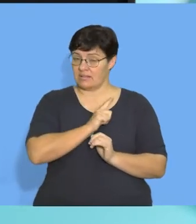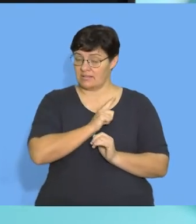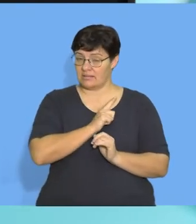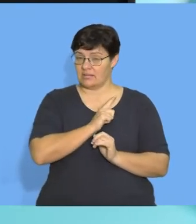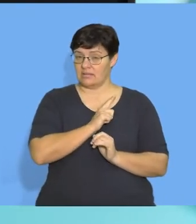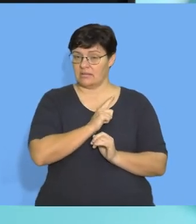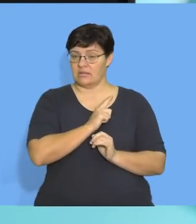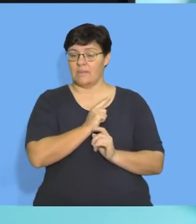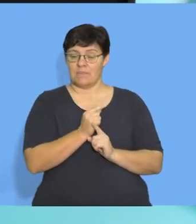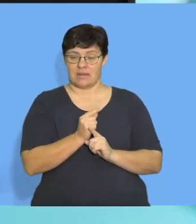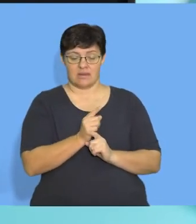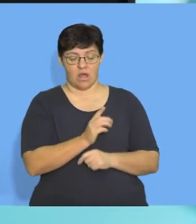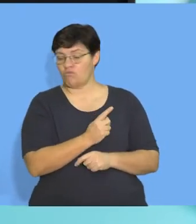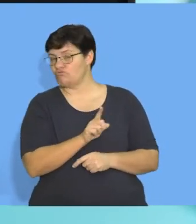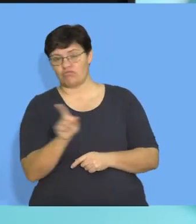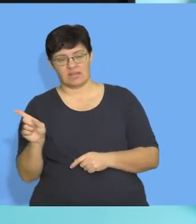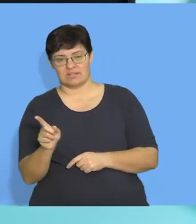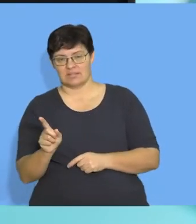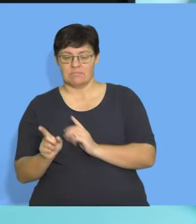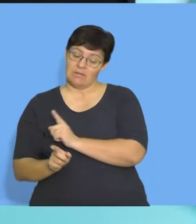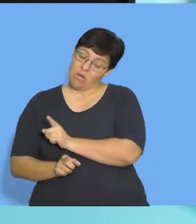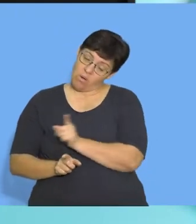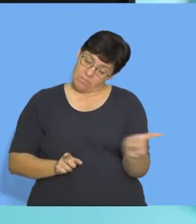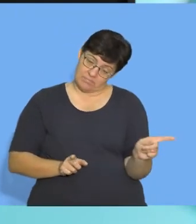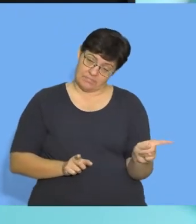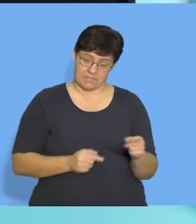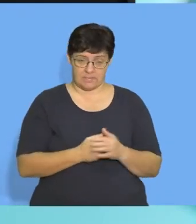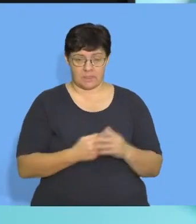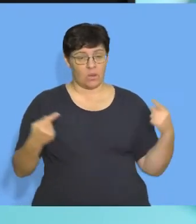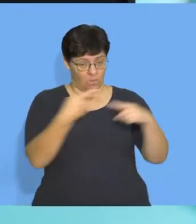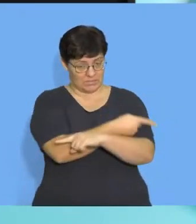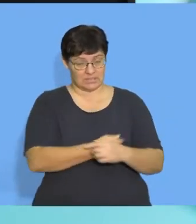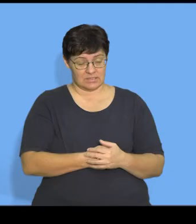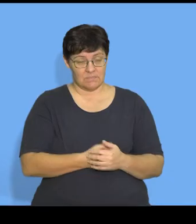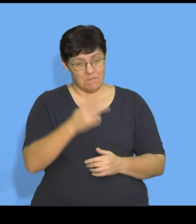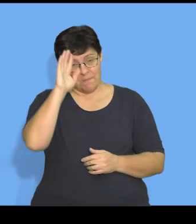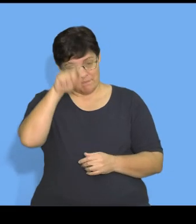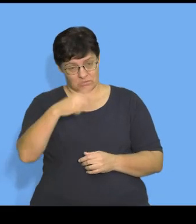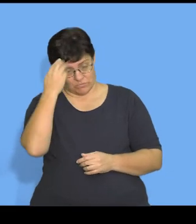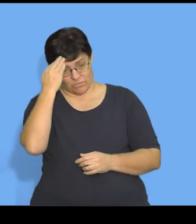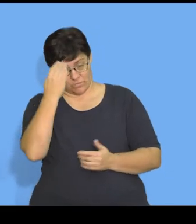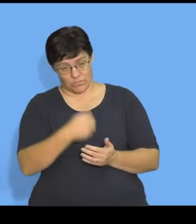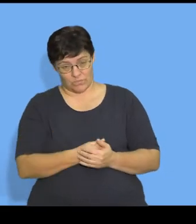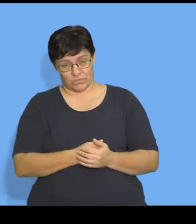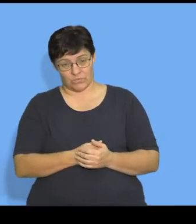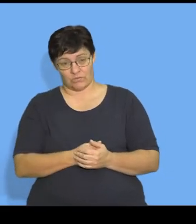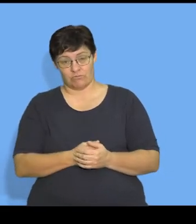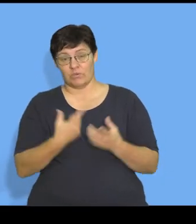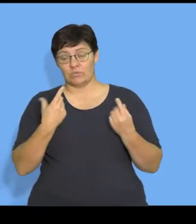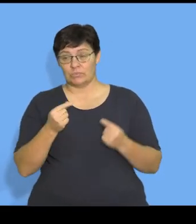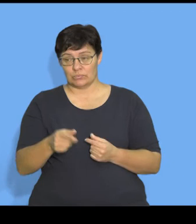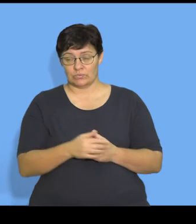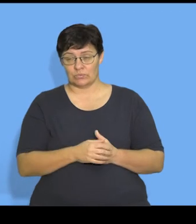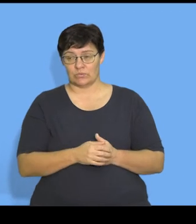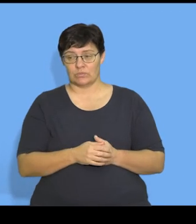the opposite direction to the 50. That, I need to know that. If I do this and we